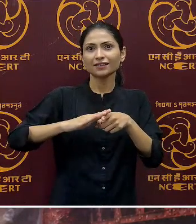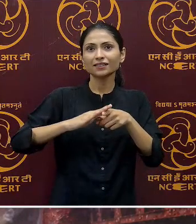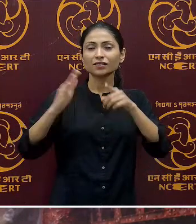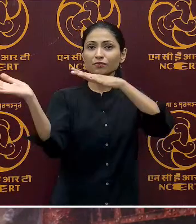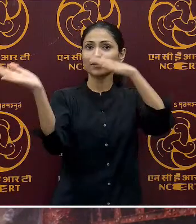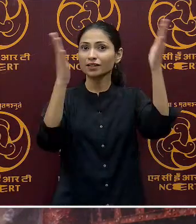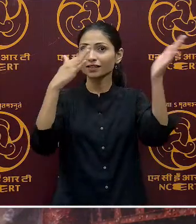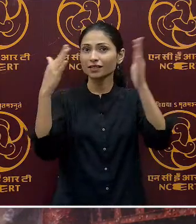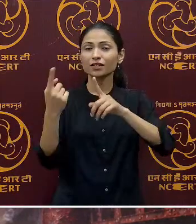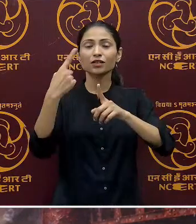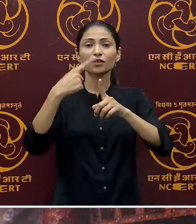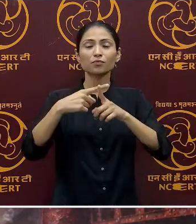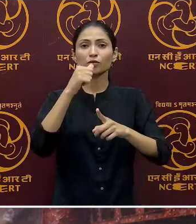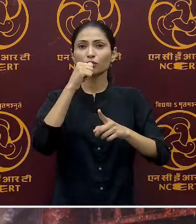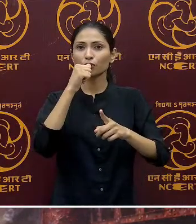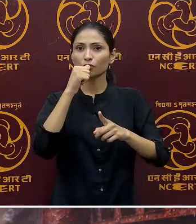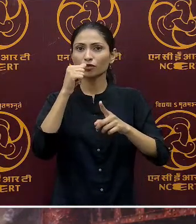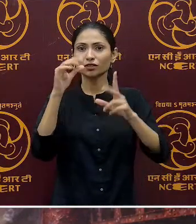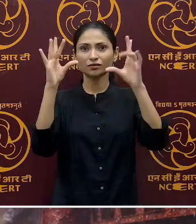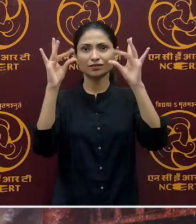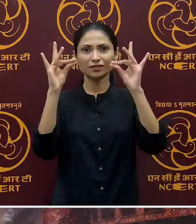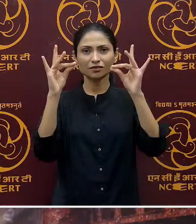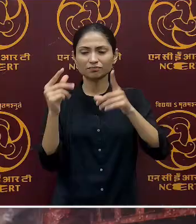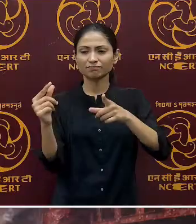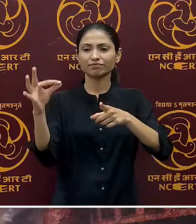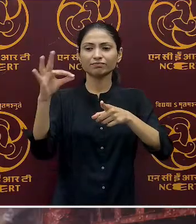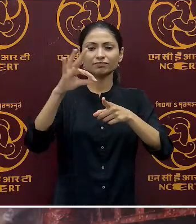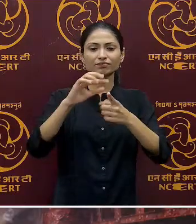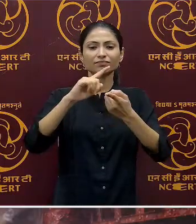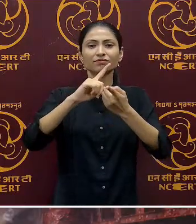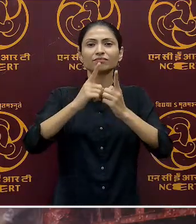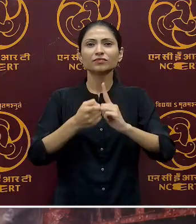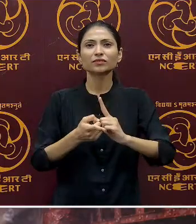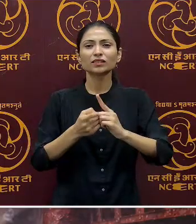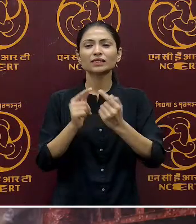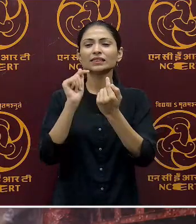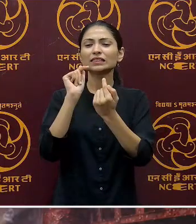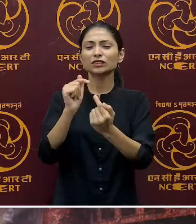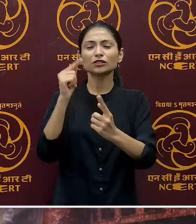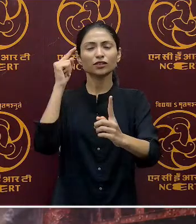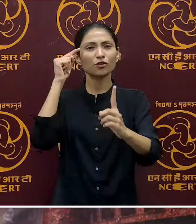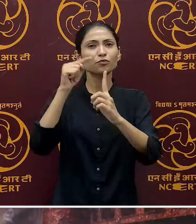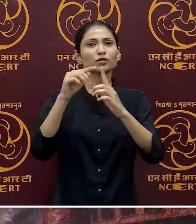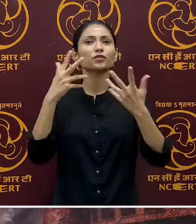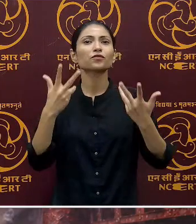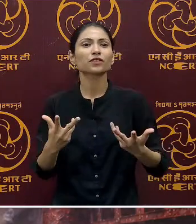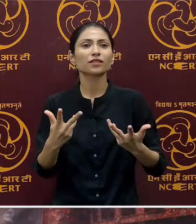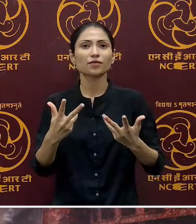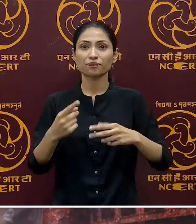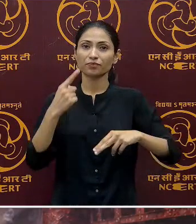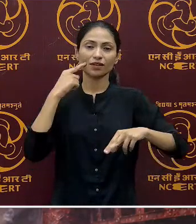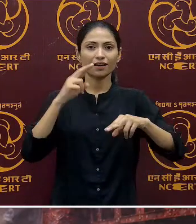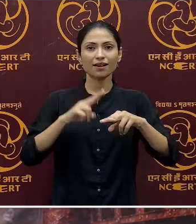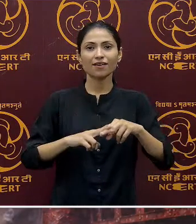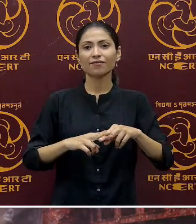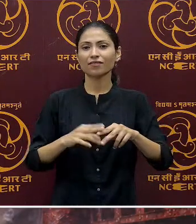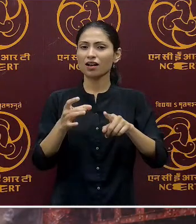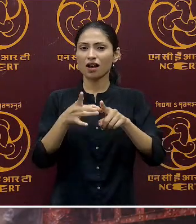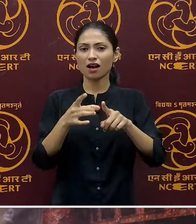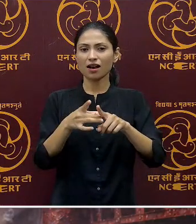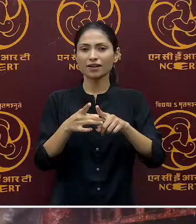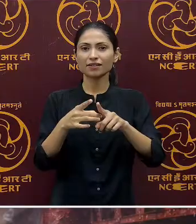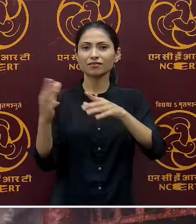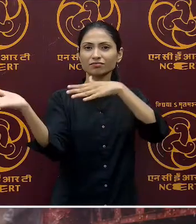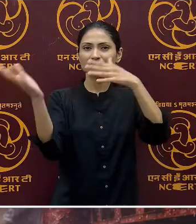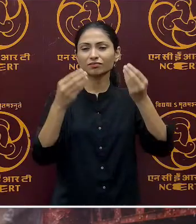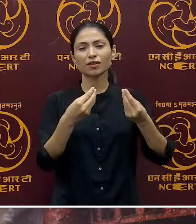metal. Iron objects often develop a brown deposit when exposed to the environment for a long time. This brown